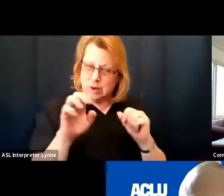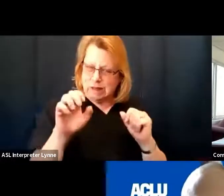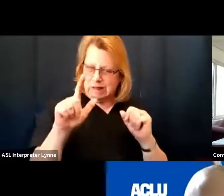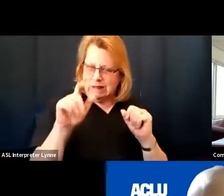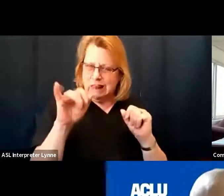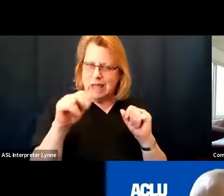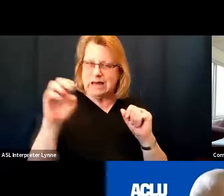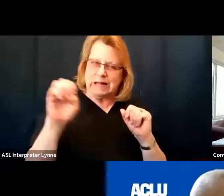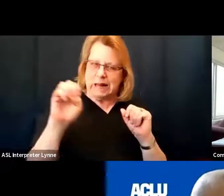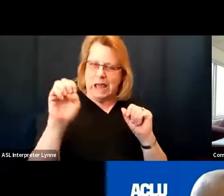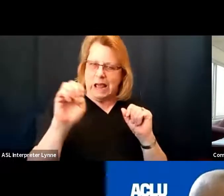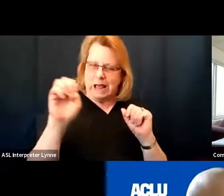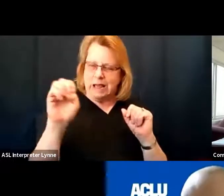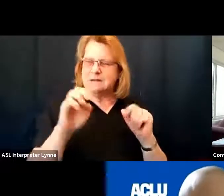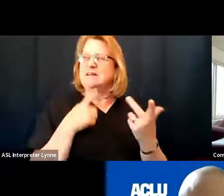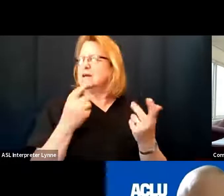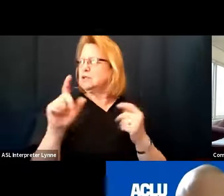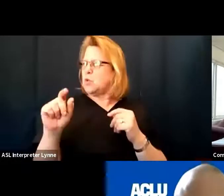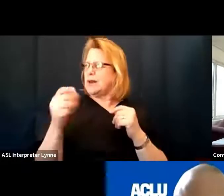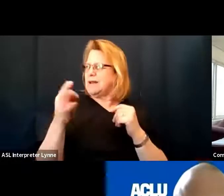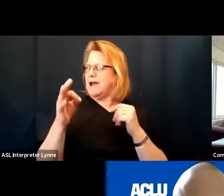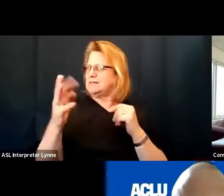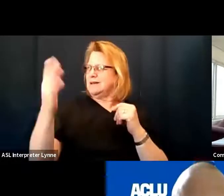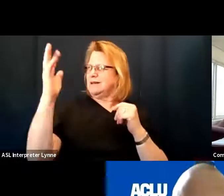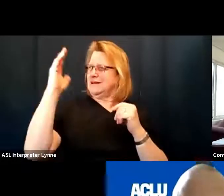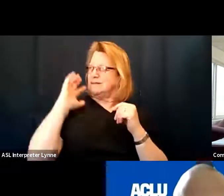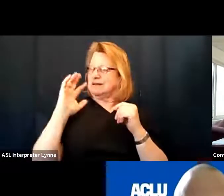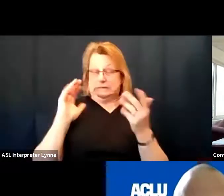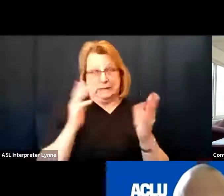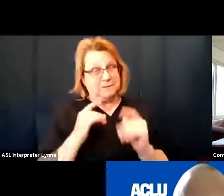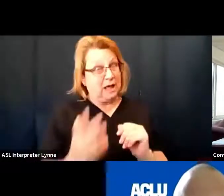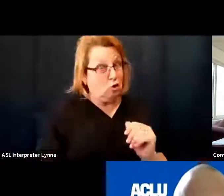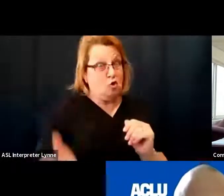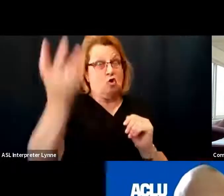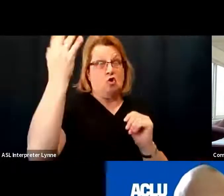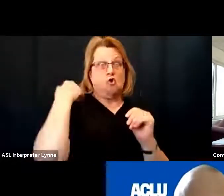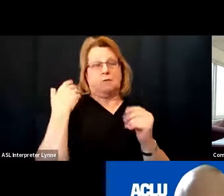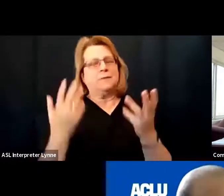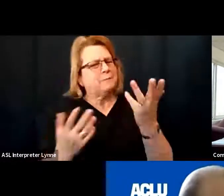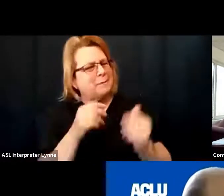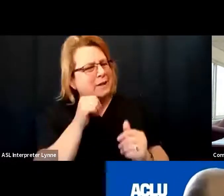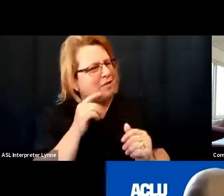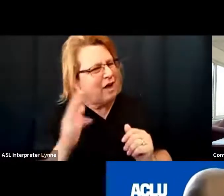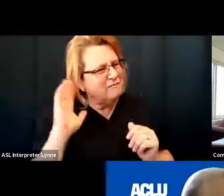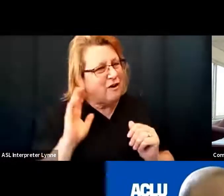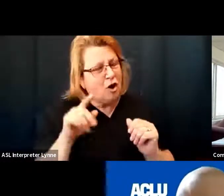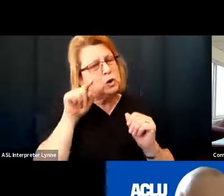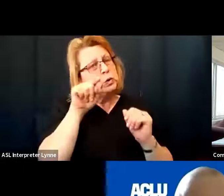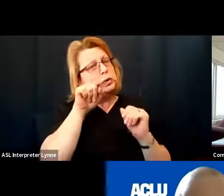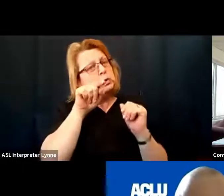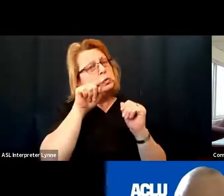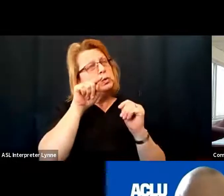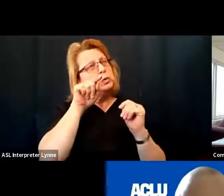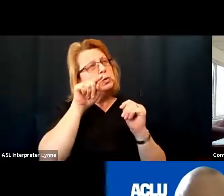seems like a very long time ago because of the pandemic, but it's perhaps not that long ago, we all remember that Newsday published